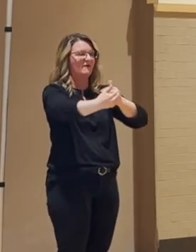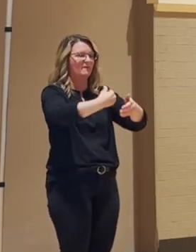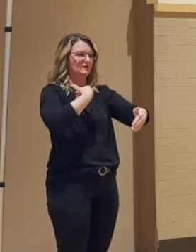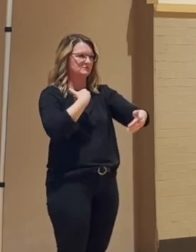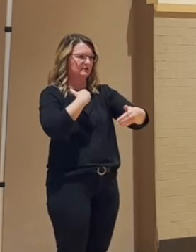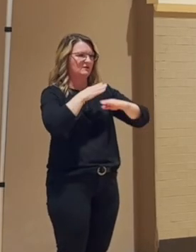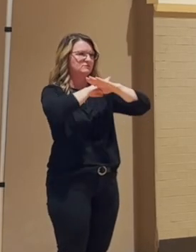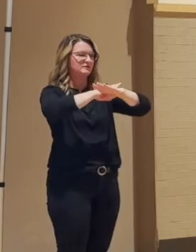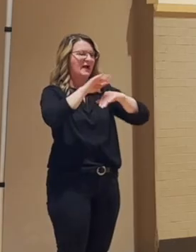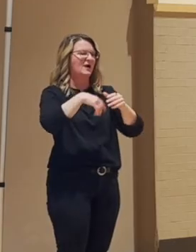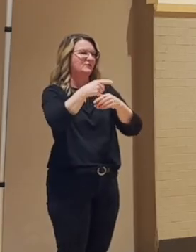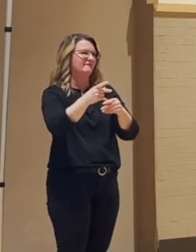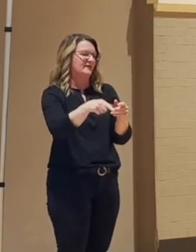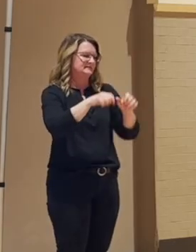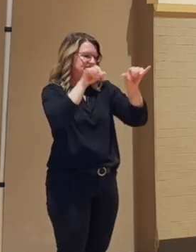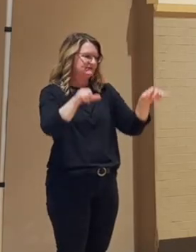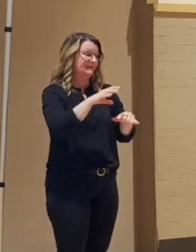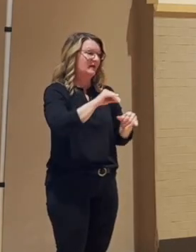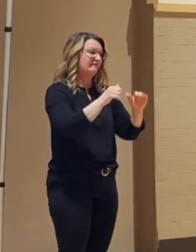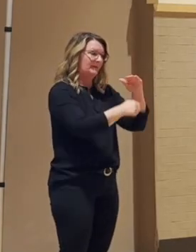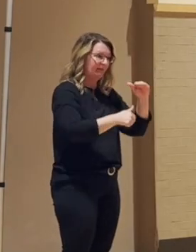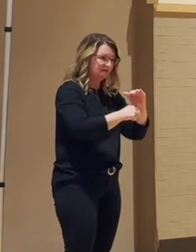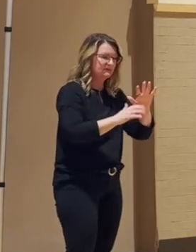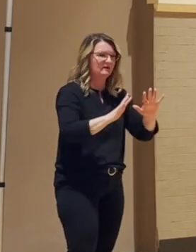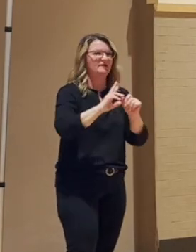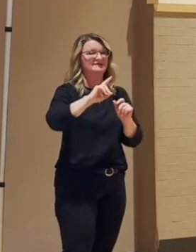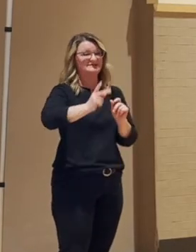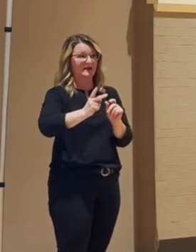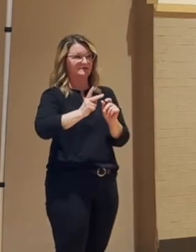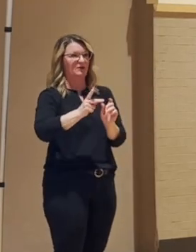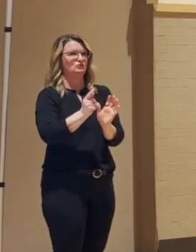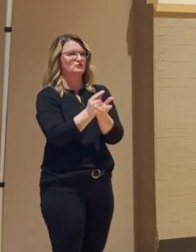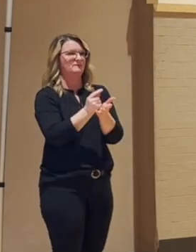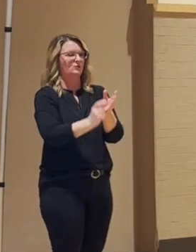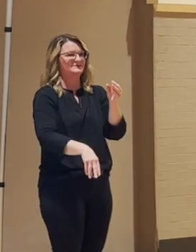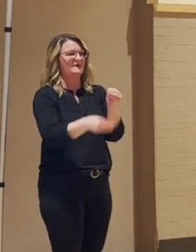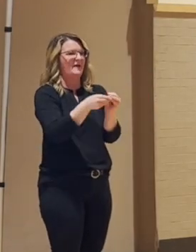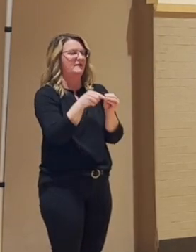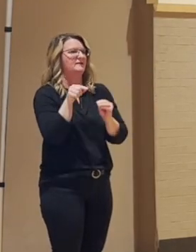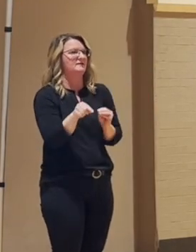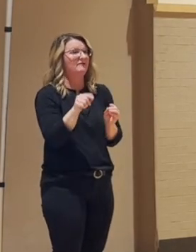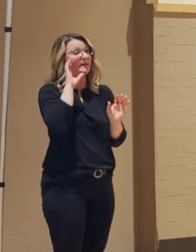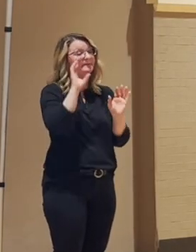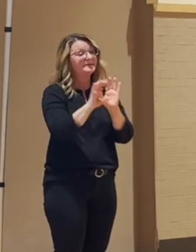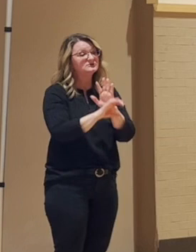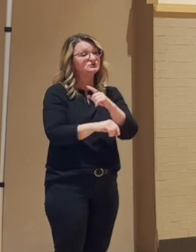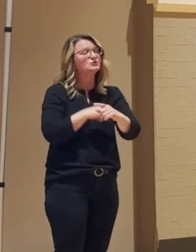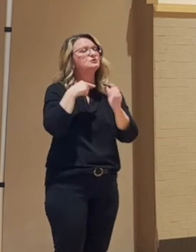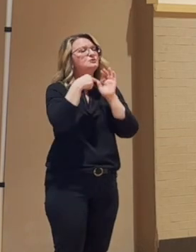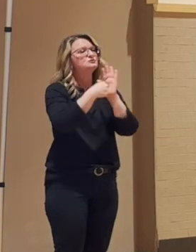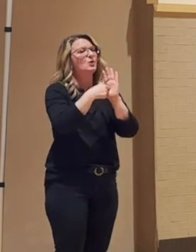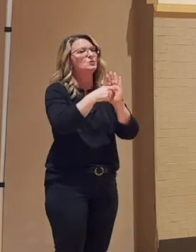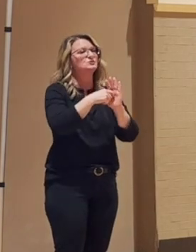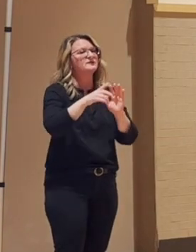and out of people's basements. And then secondary treatment was also added at the wastewater treatment plant. The picture here shows our